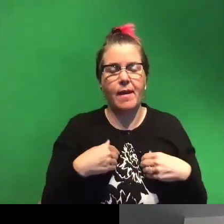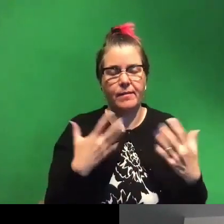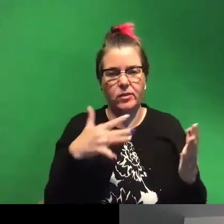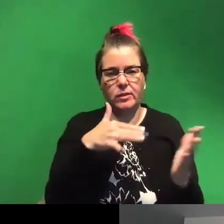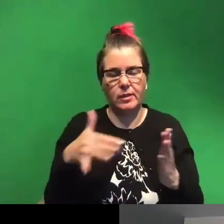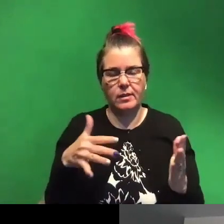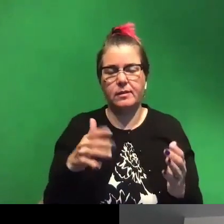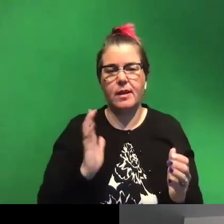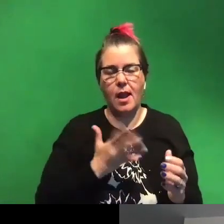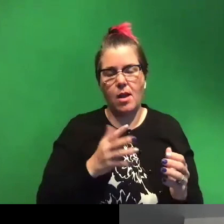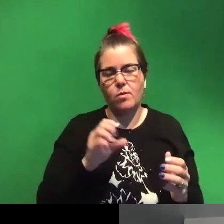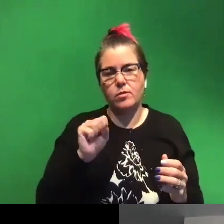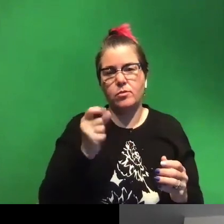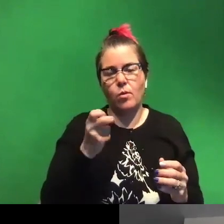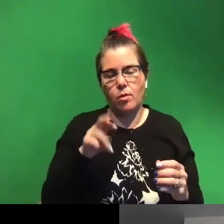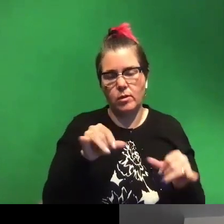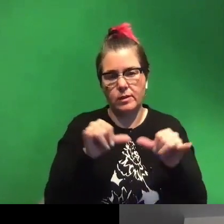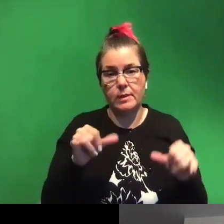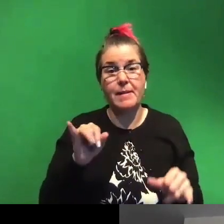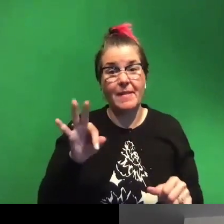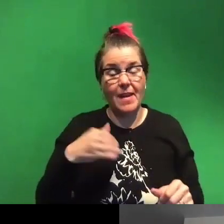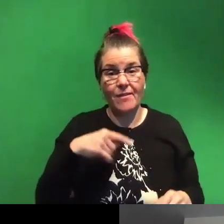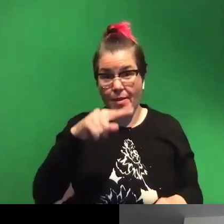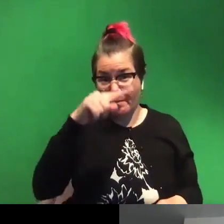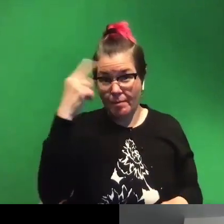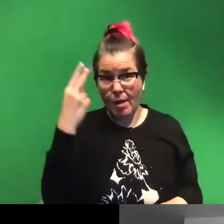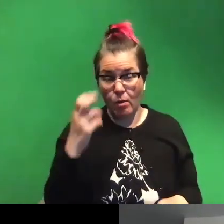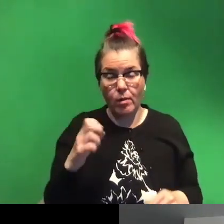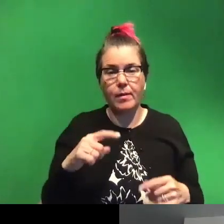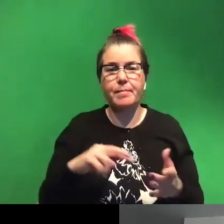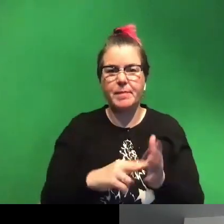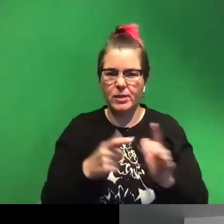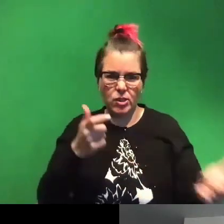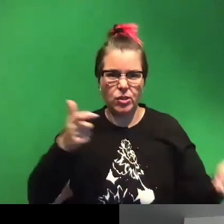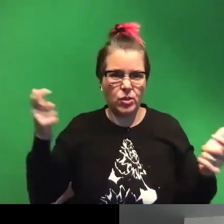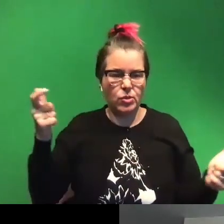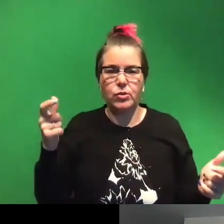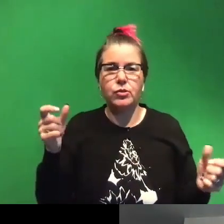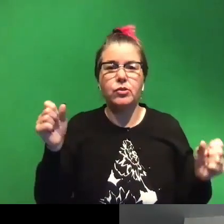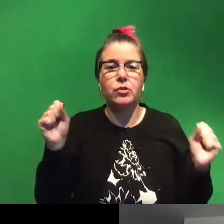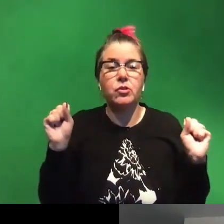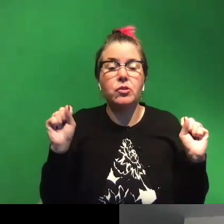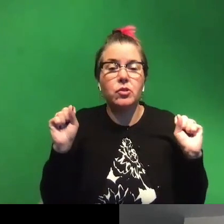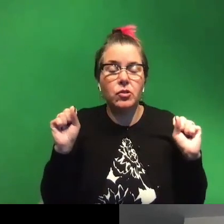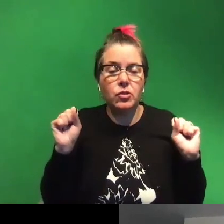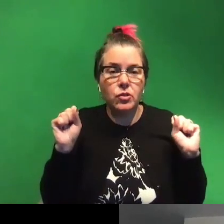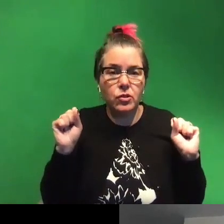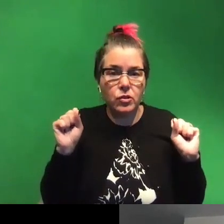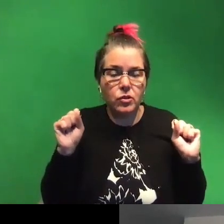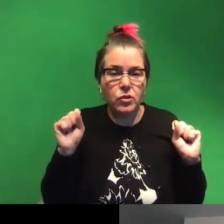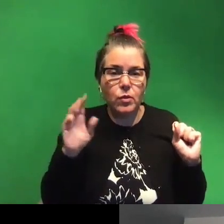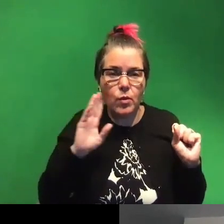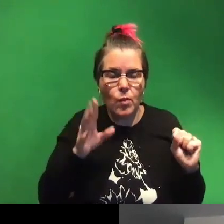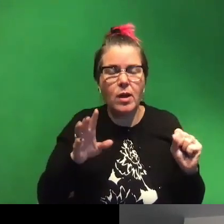in our solar system. If we have a black hole, that means that it's very massive, and that means that it could, it will